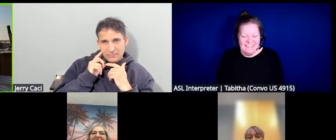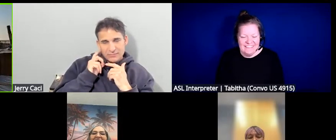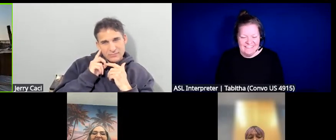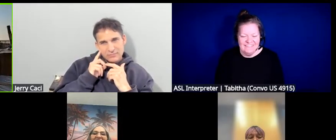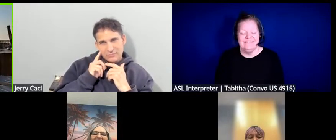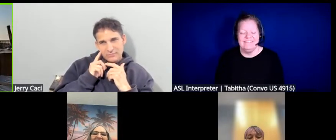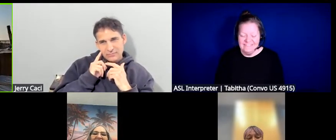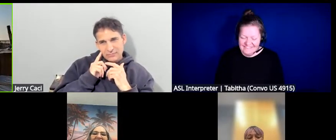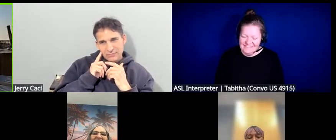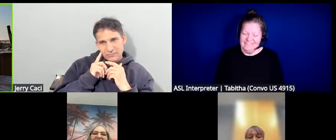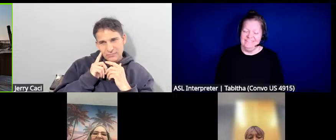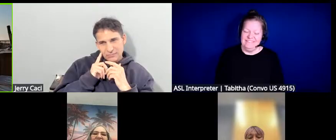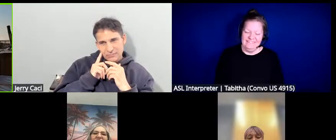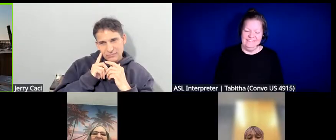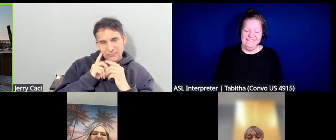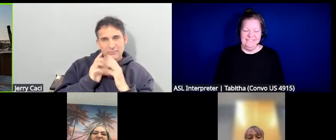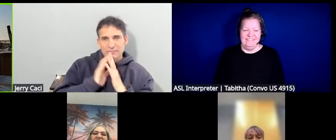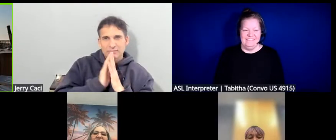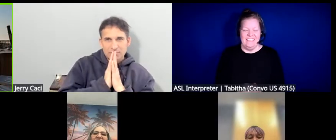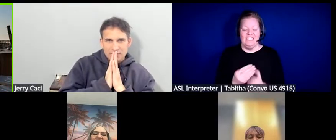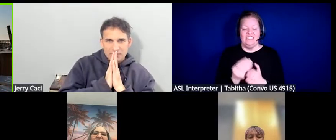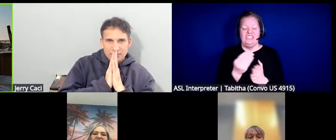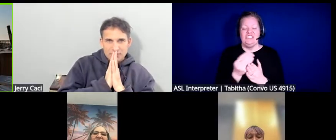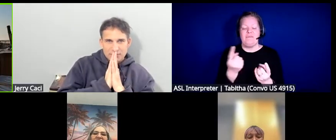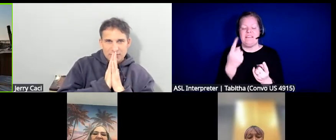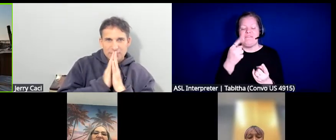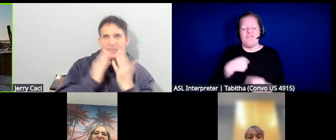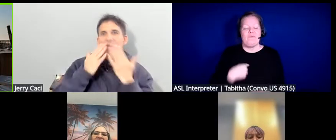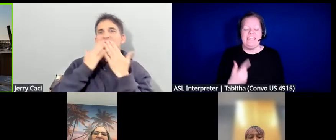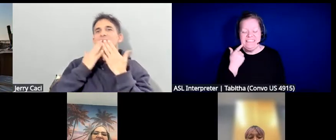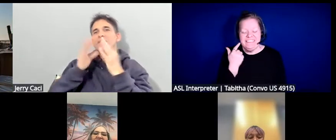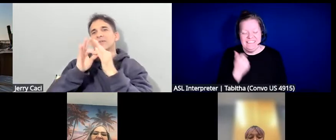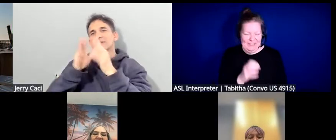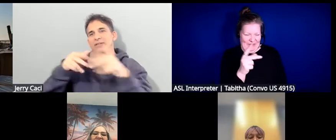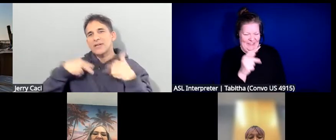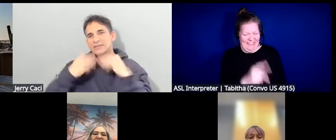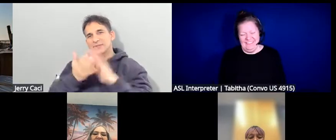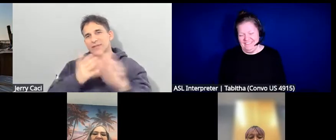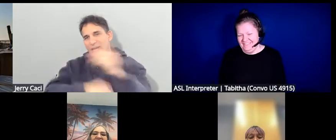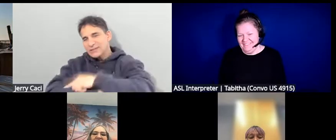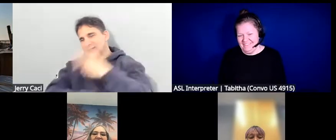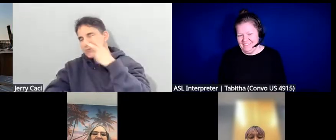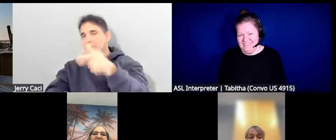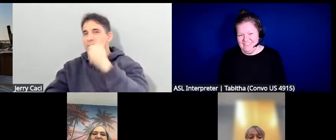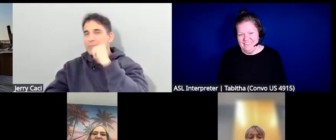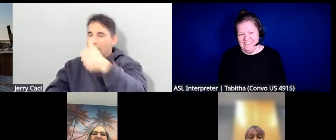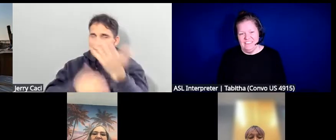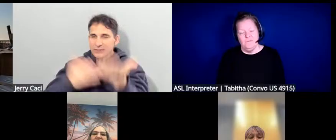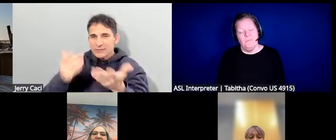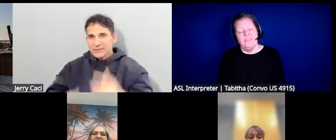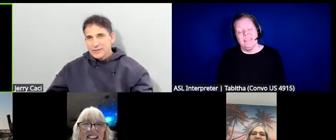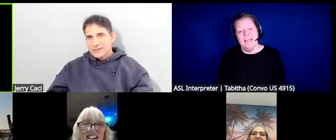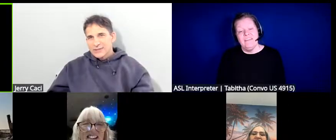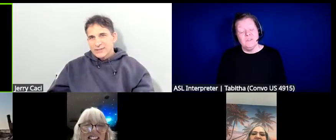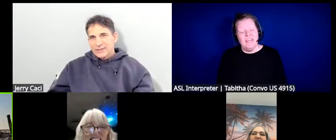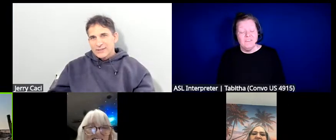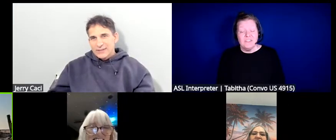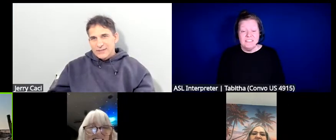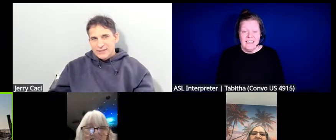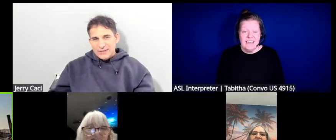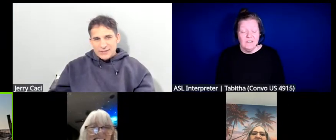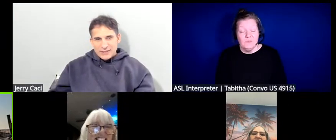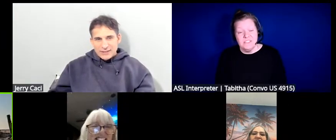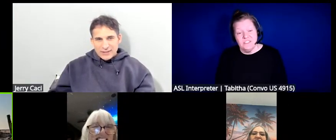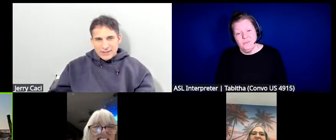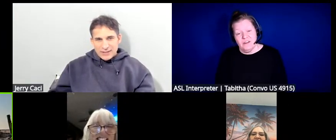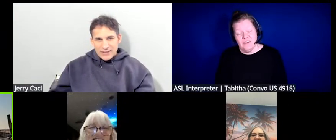See, stop for something from me. Okay. Thank you for shopping. There you go. Everyone right, have a ladies.